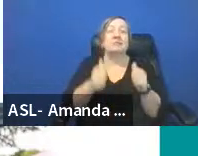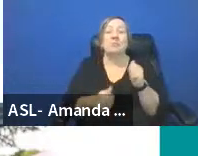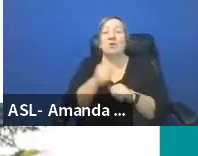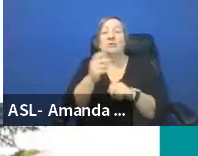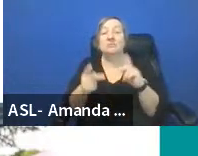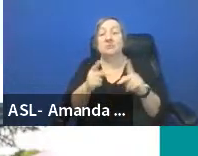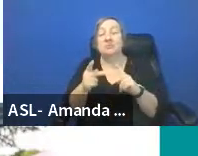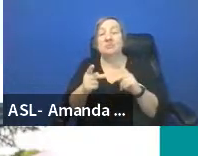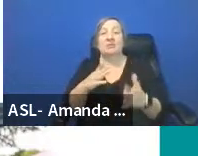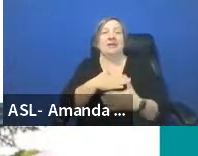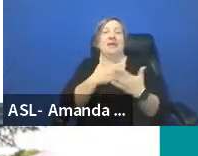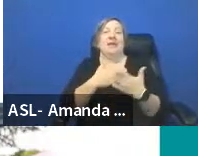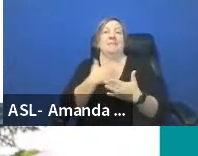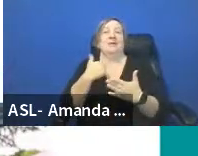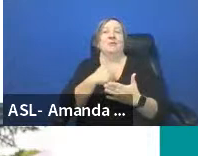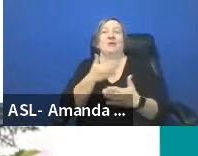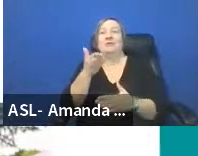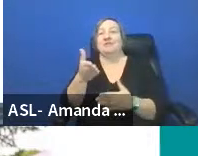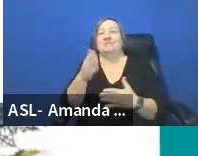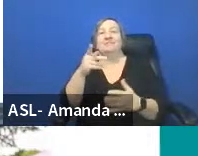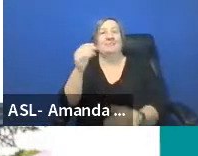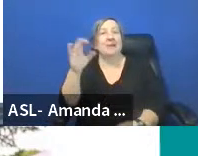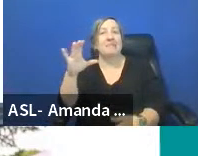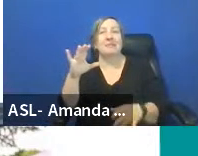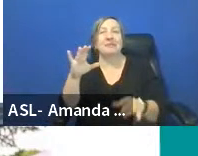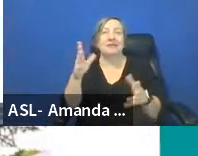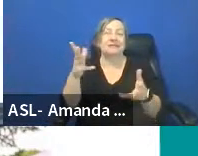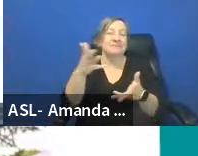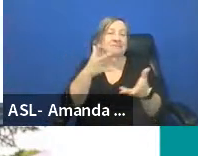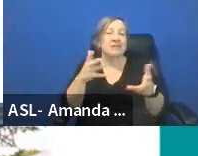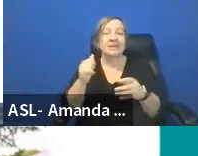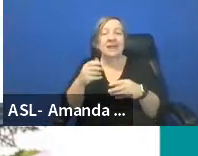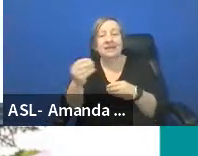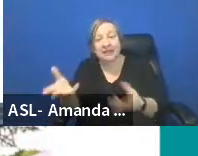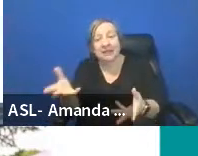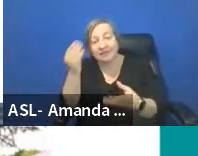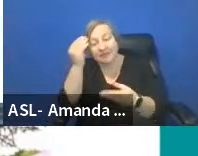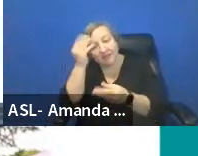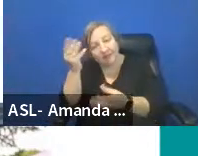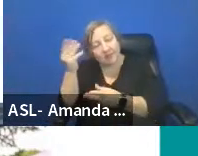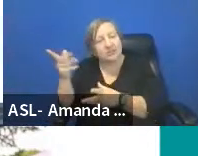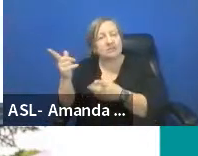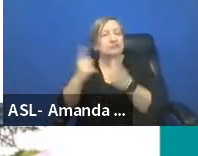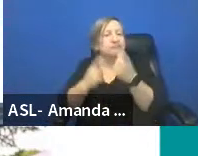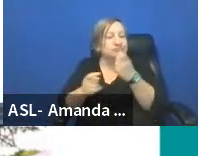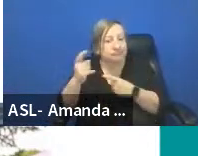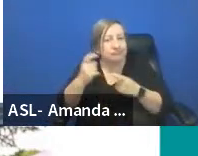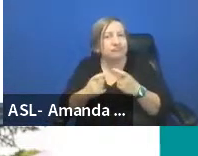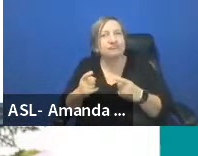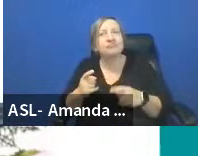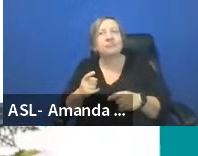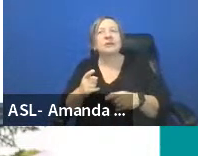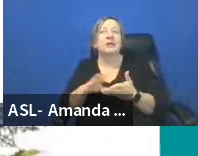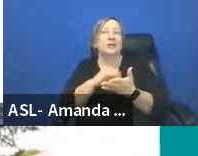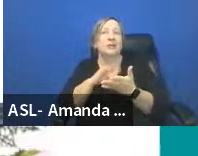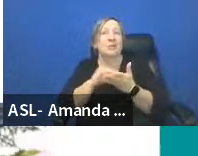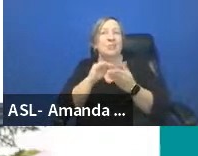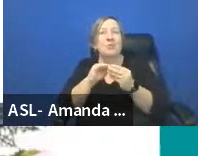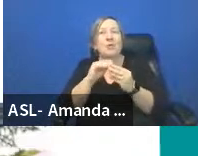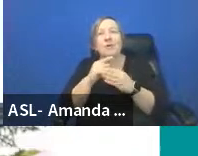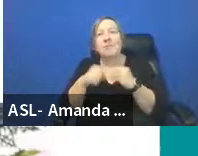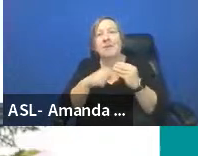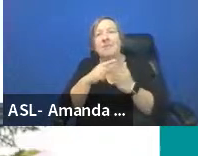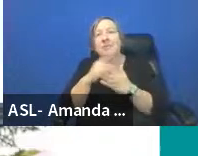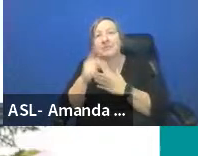folks were just happy that we were out in the public and able to provide information, and they were able to ask questions and learn more about the program.